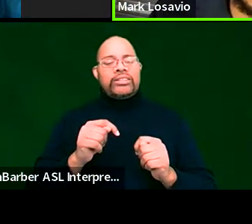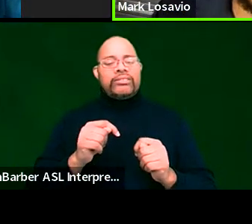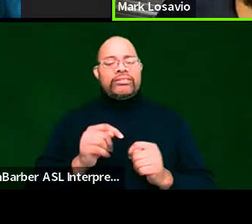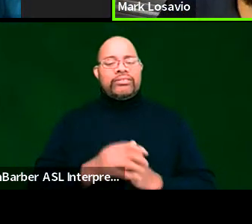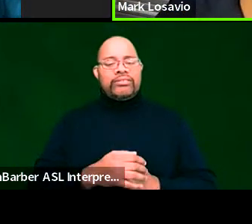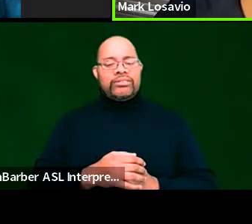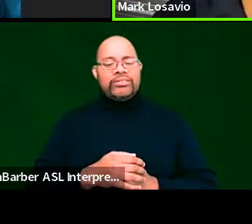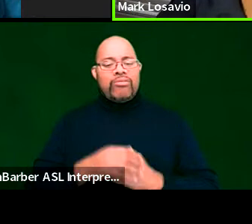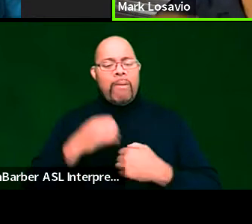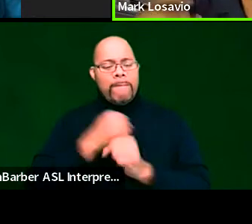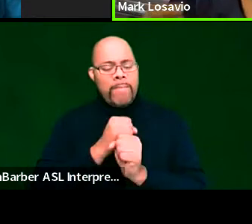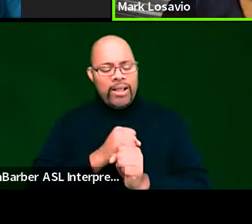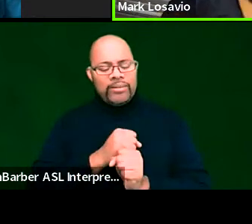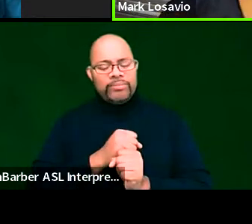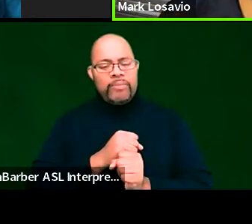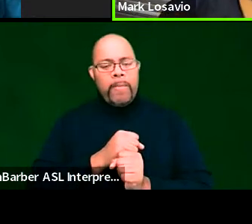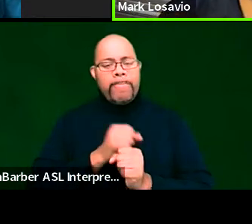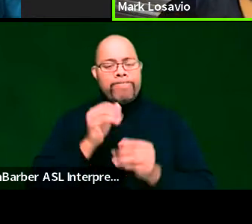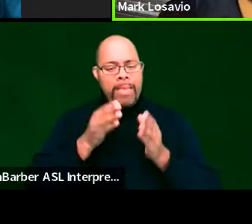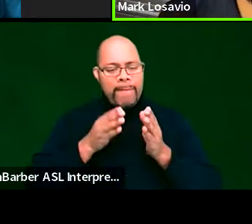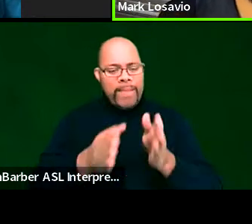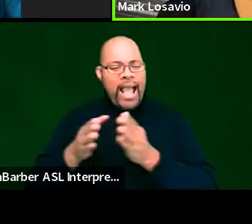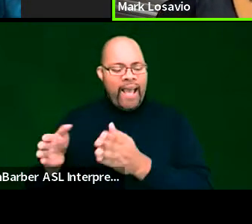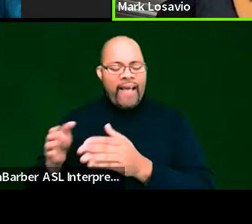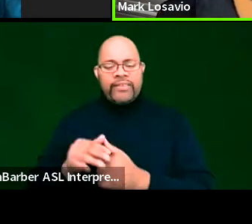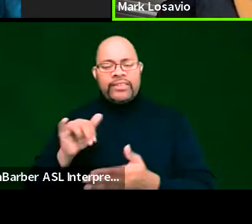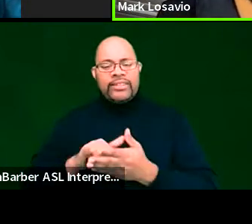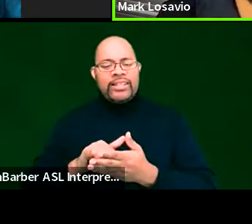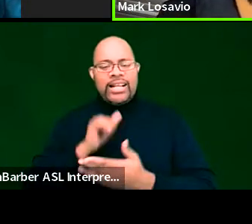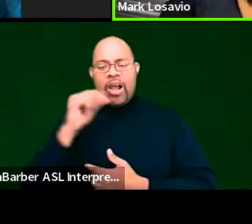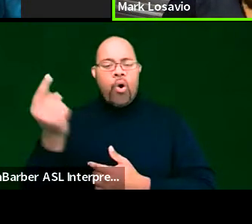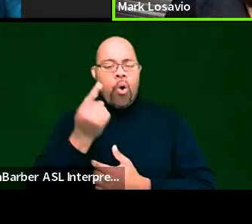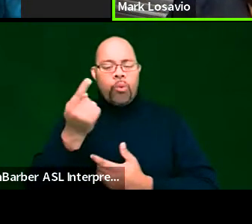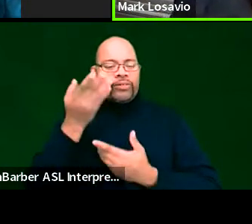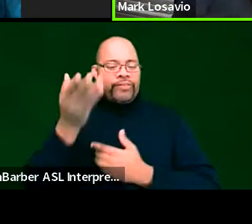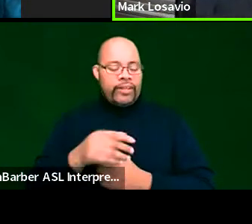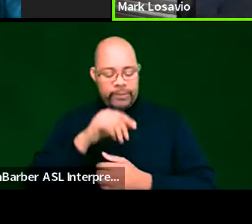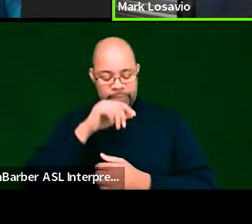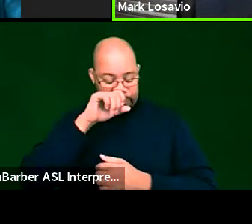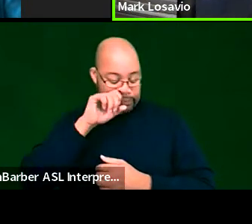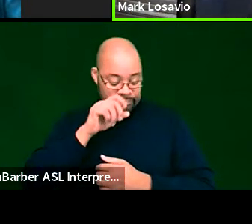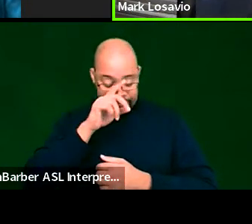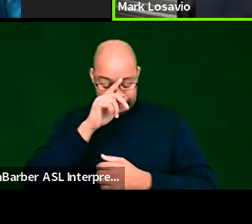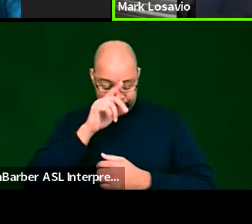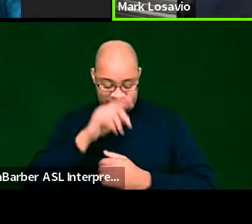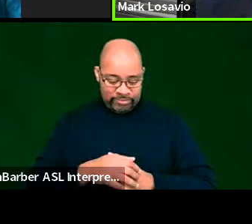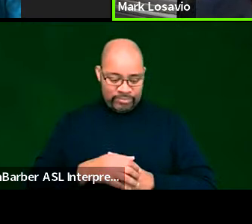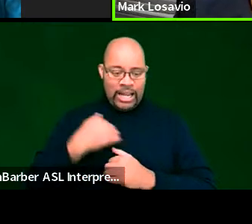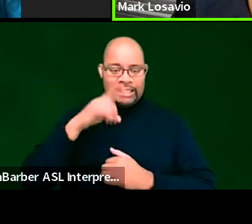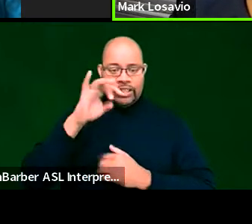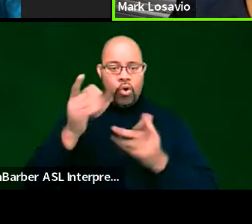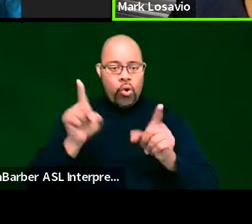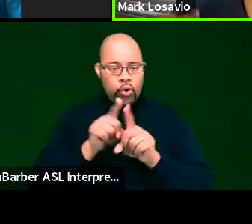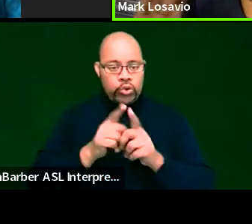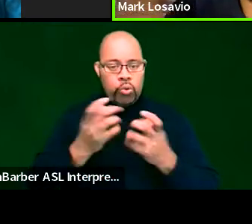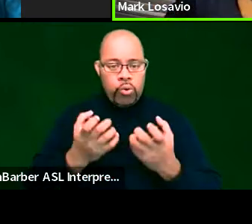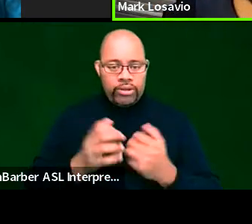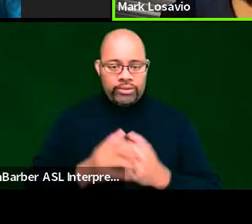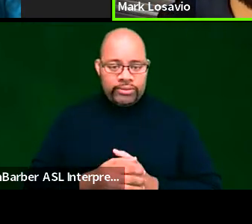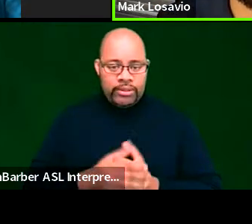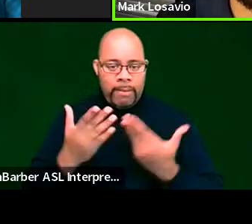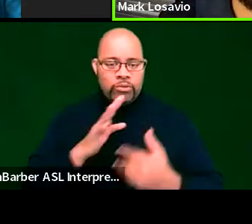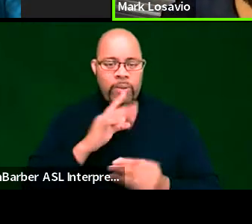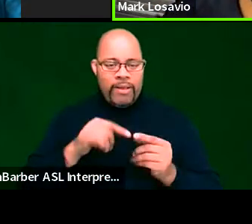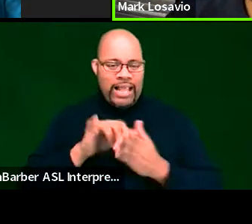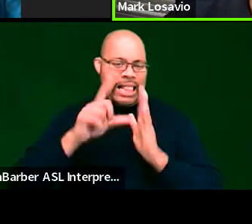trying to create these pathways that haven't always been there. And I did also want to, we might